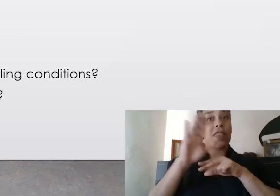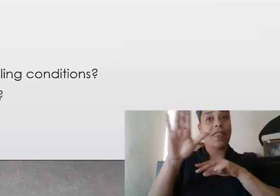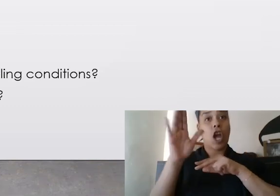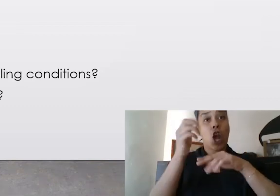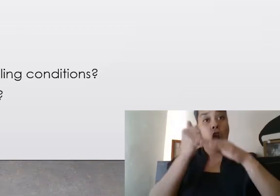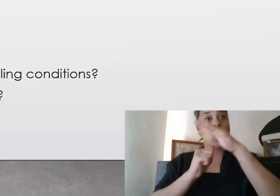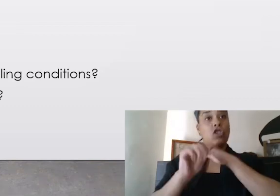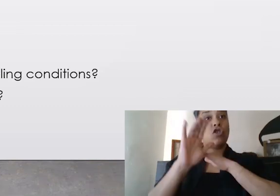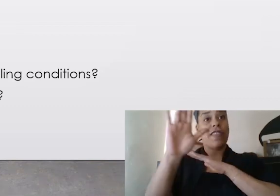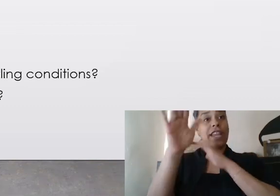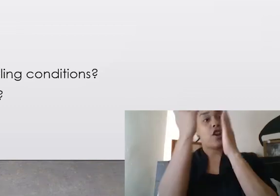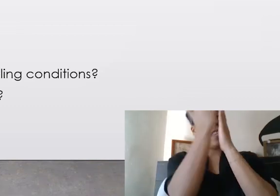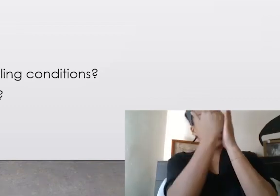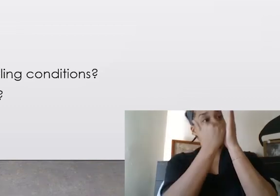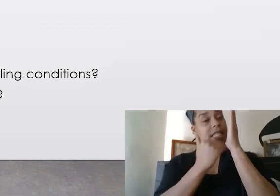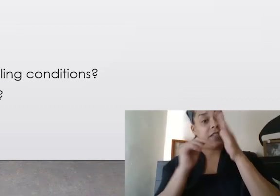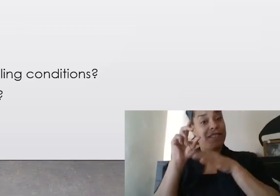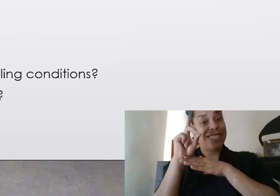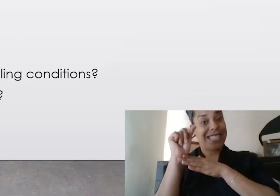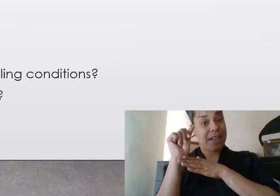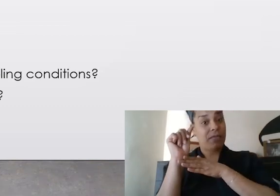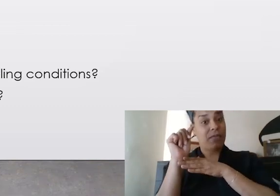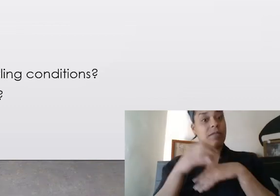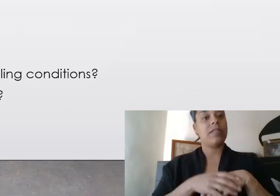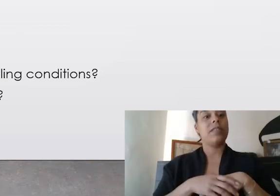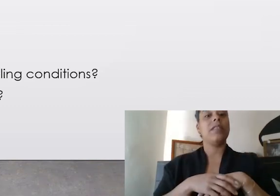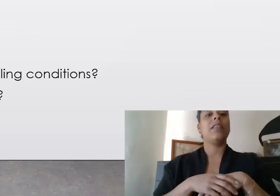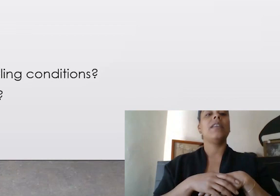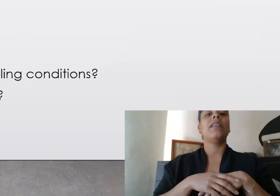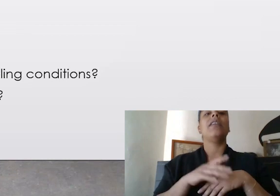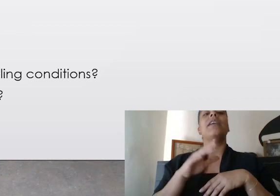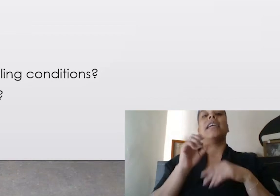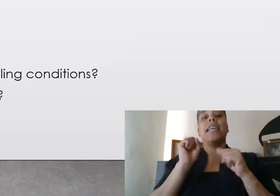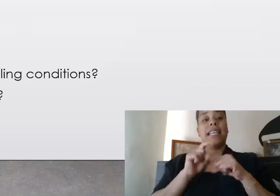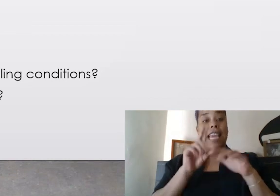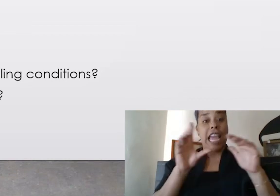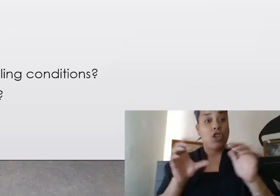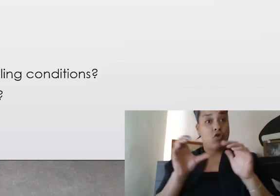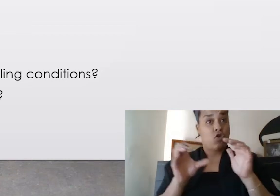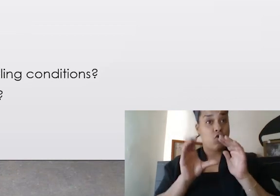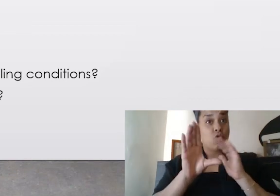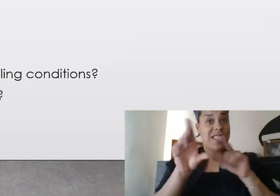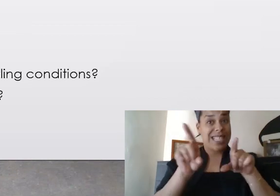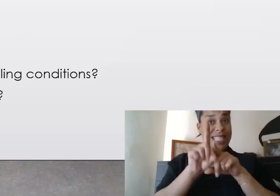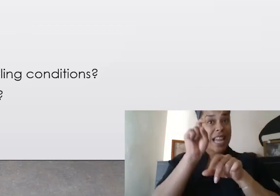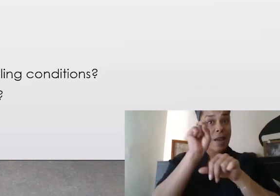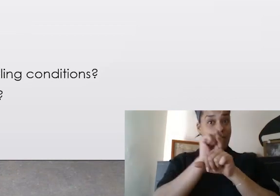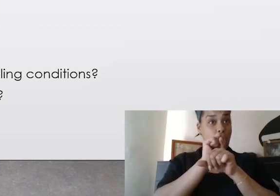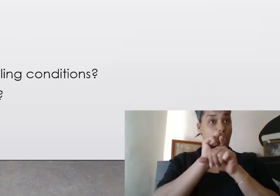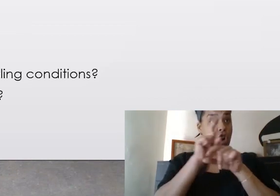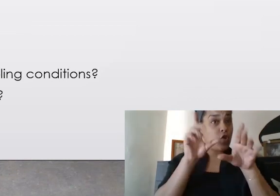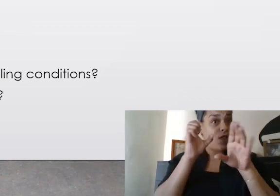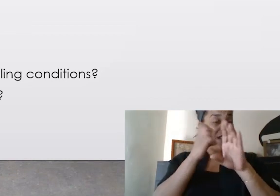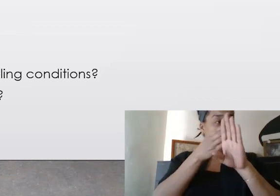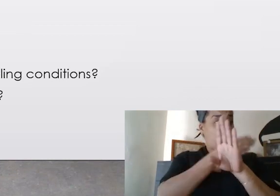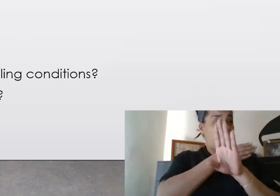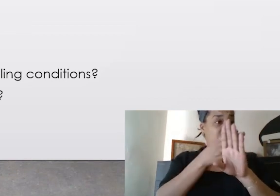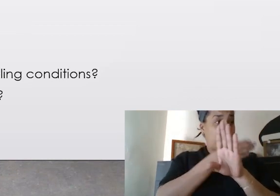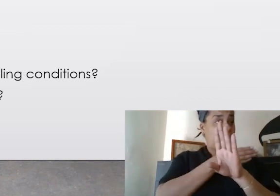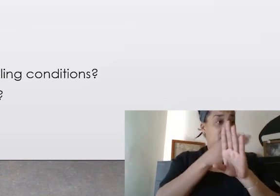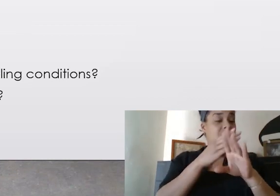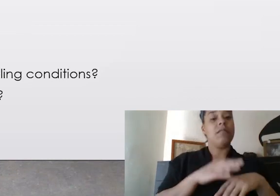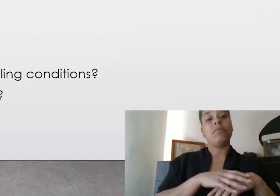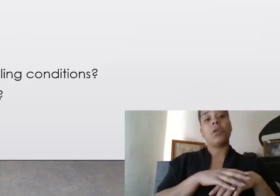conditions? Can you do the work you did previously? Can you do any other type of work?